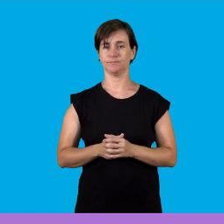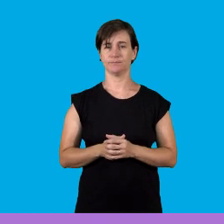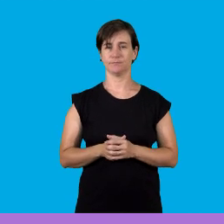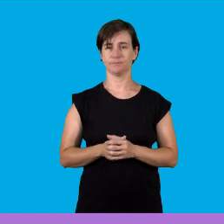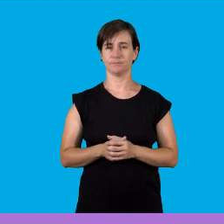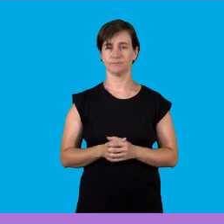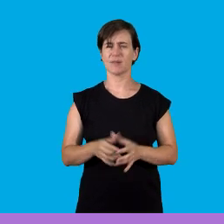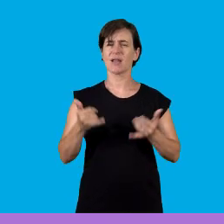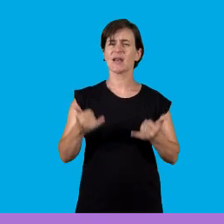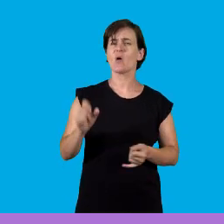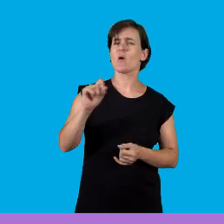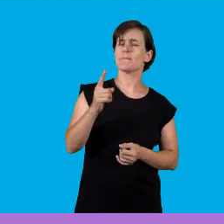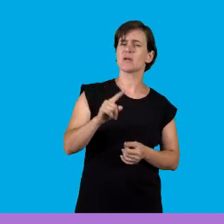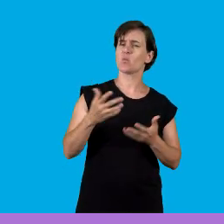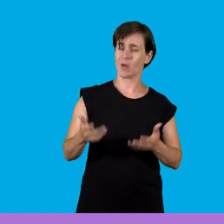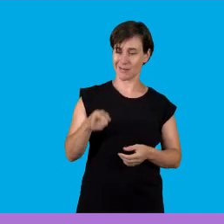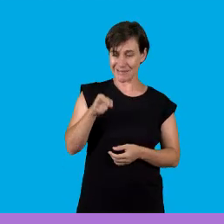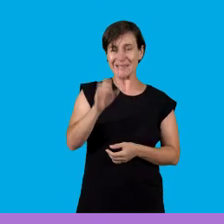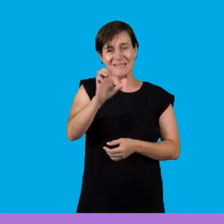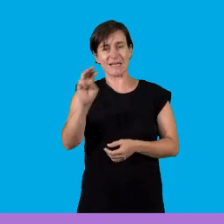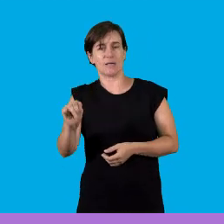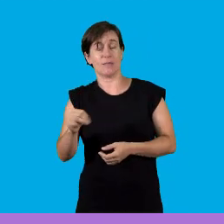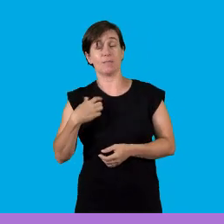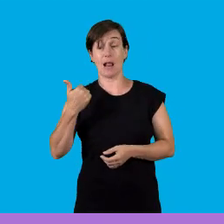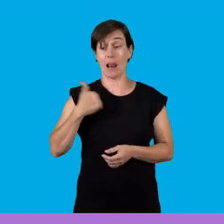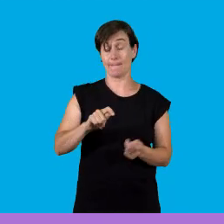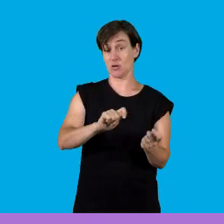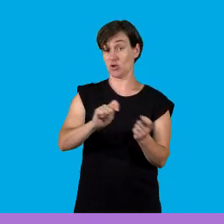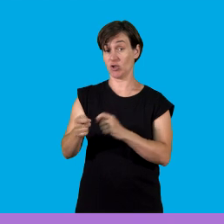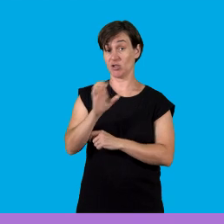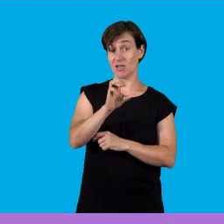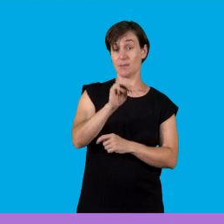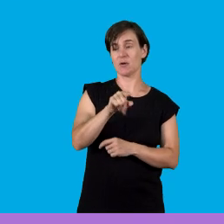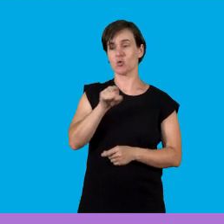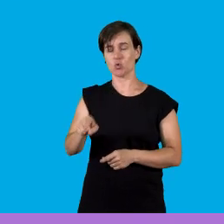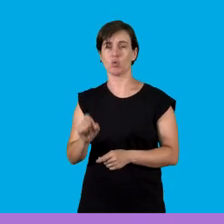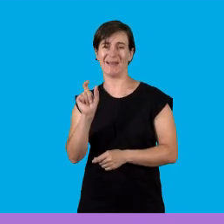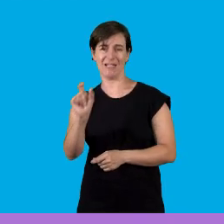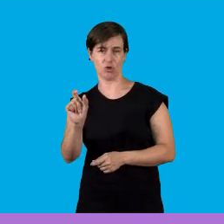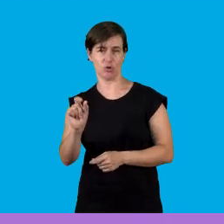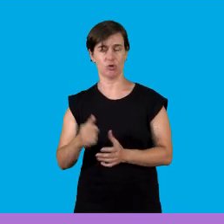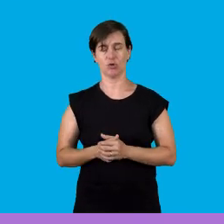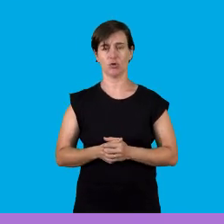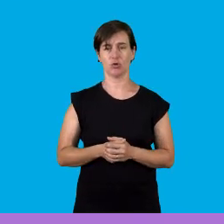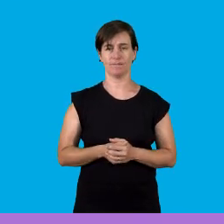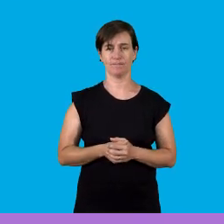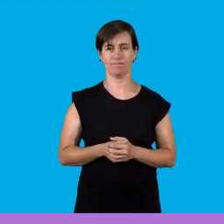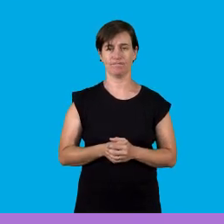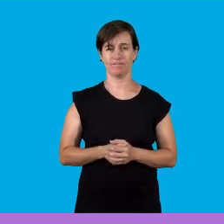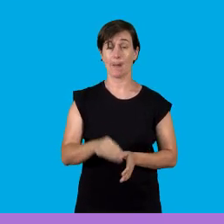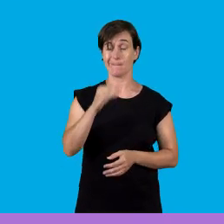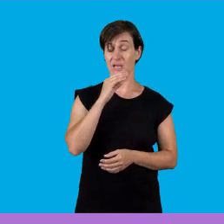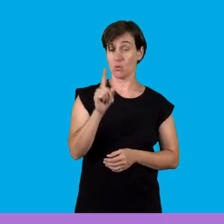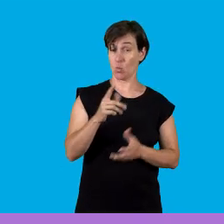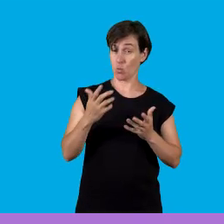centimeters. So what will happen now? I'm at centimeters and I'm going to convert from centimeters to inches. So therefore,